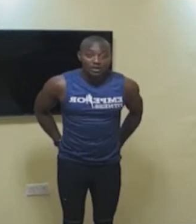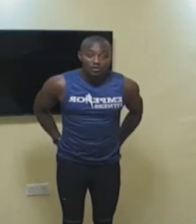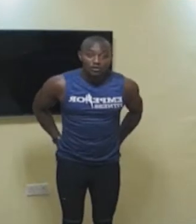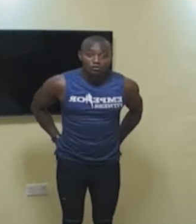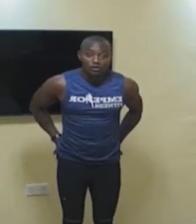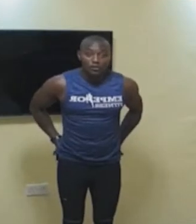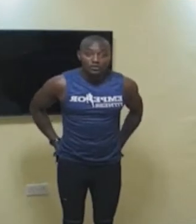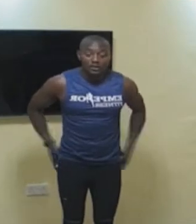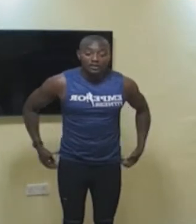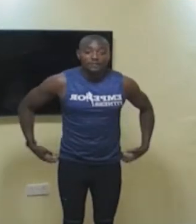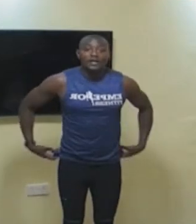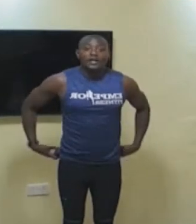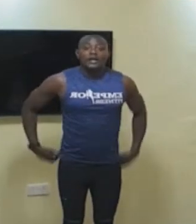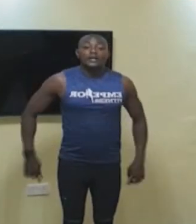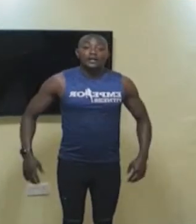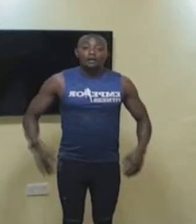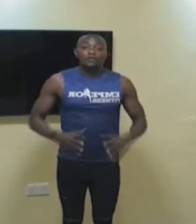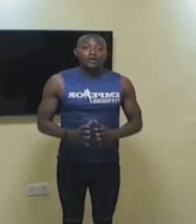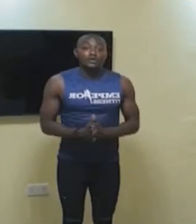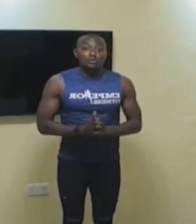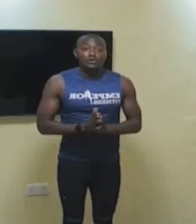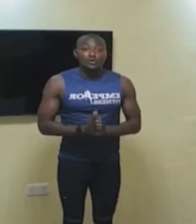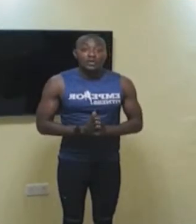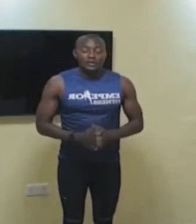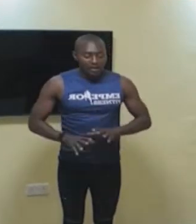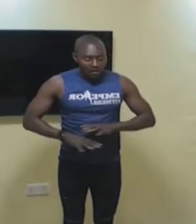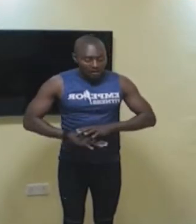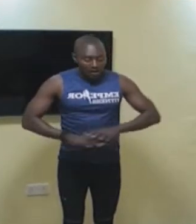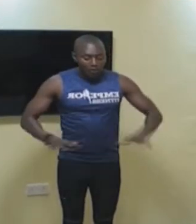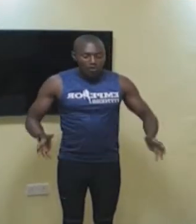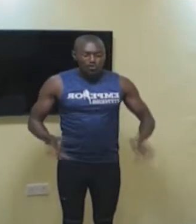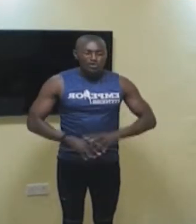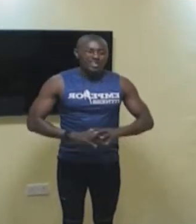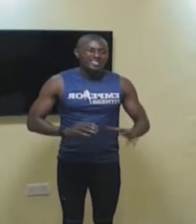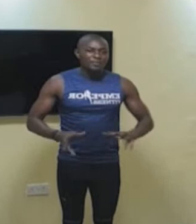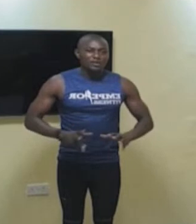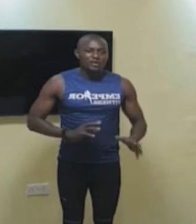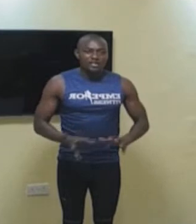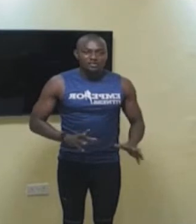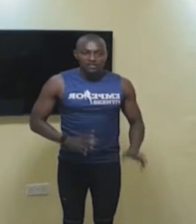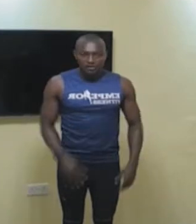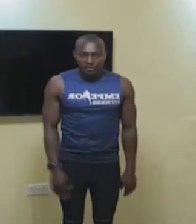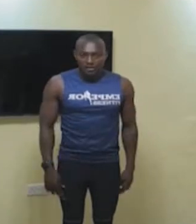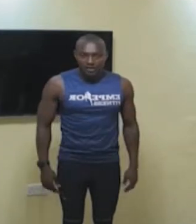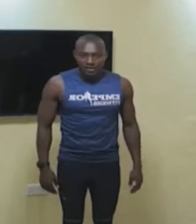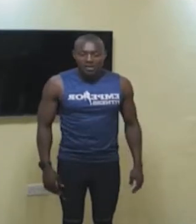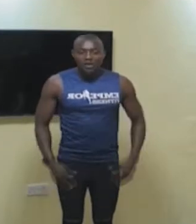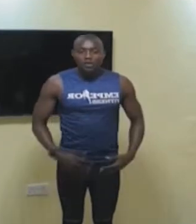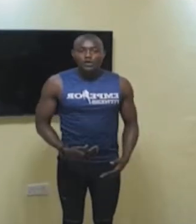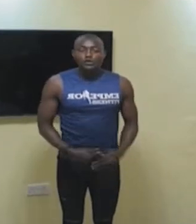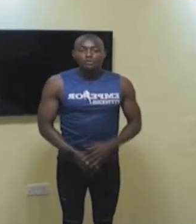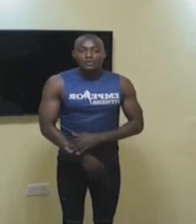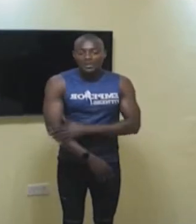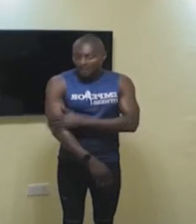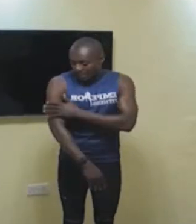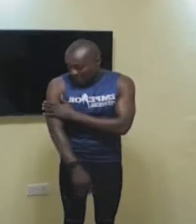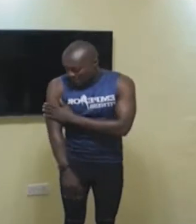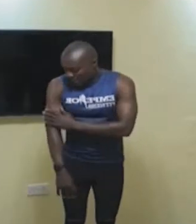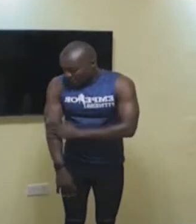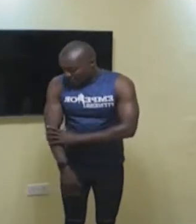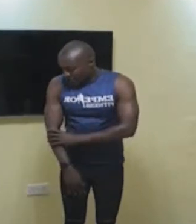muscles using body weight, okay? Now, for us, we're going to do that. We're going to try something totally different today. We're going to